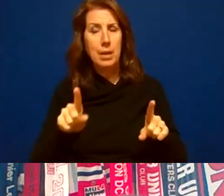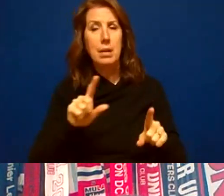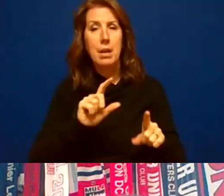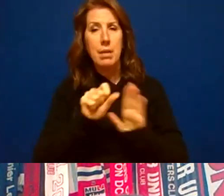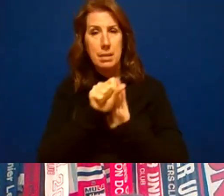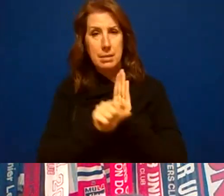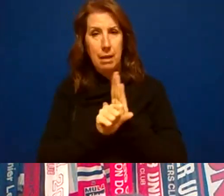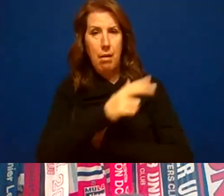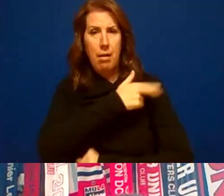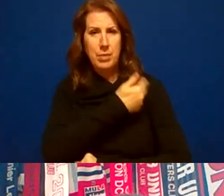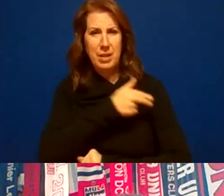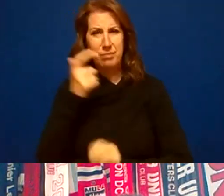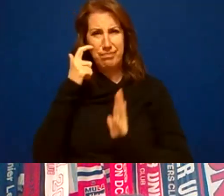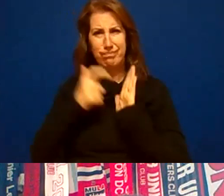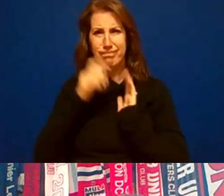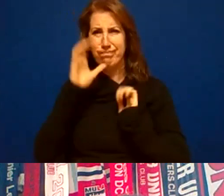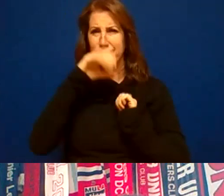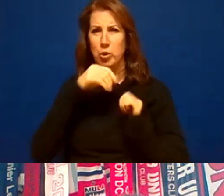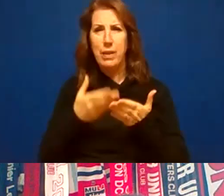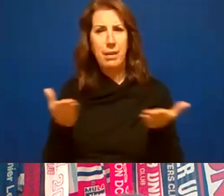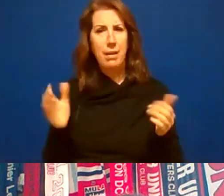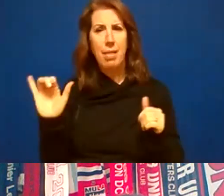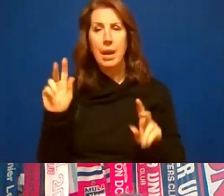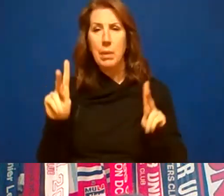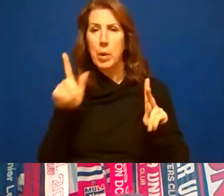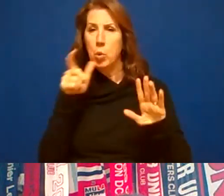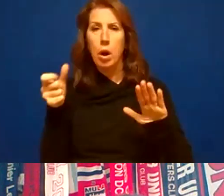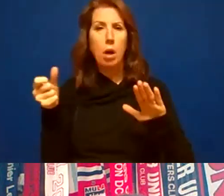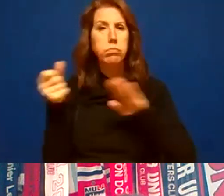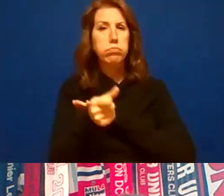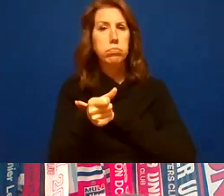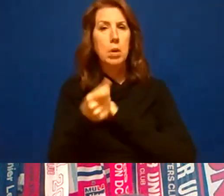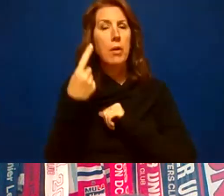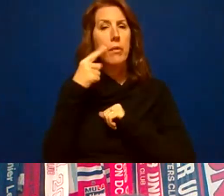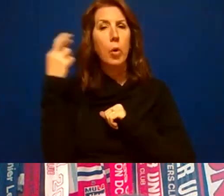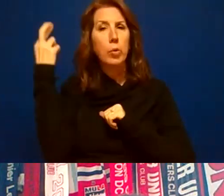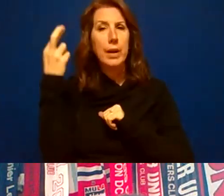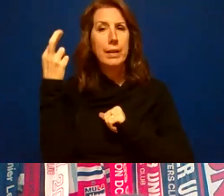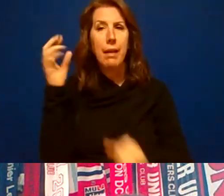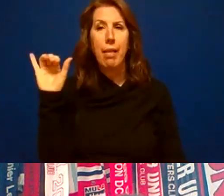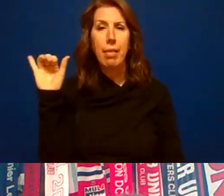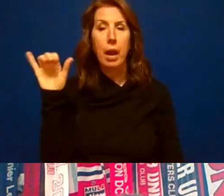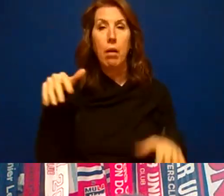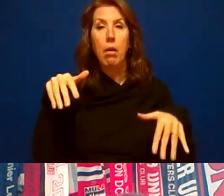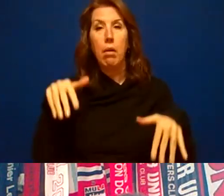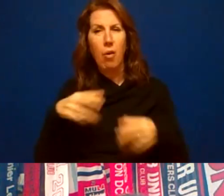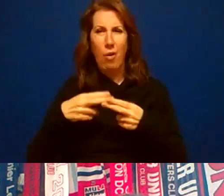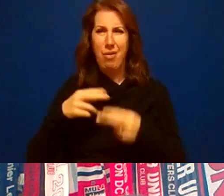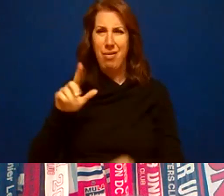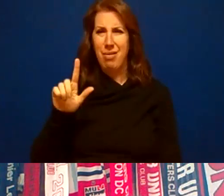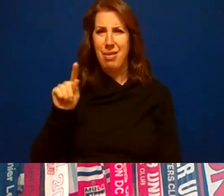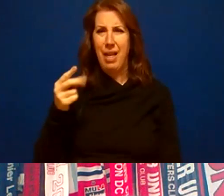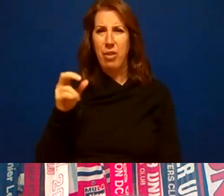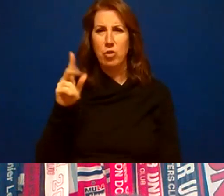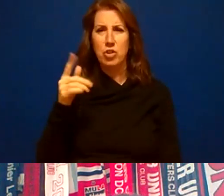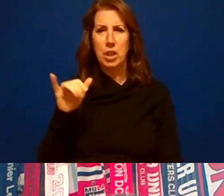some really weird things, like people were being admitted for grounds such as lethargy and